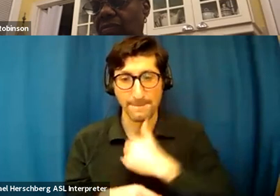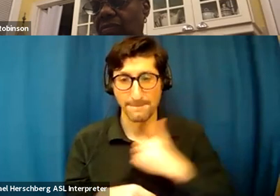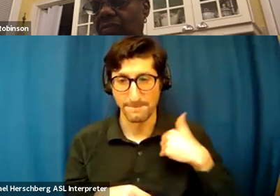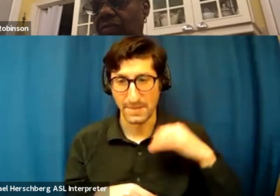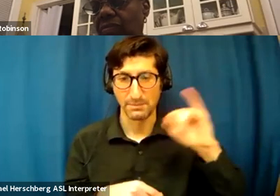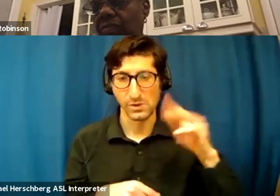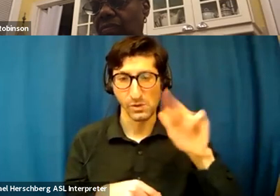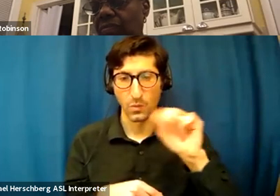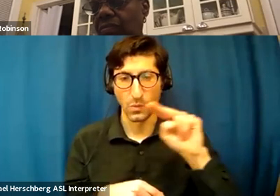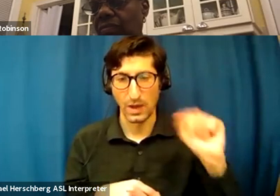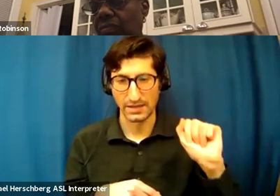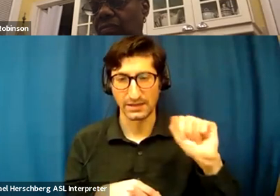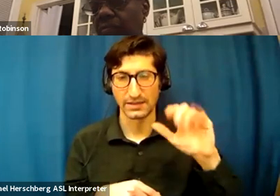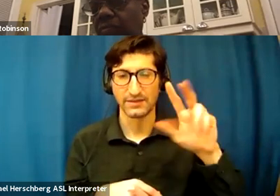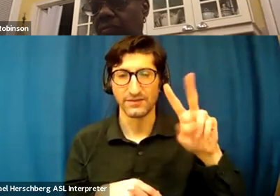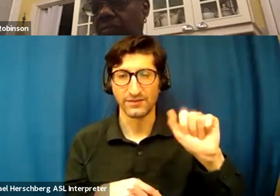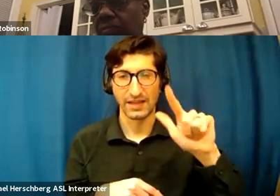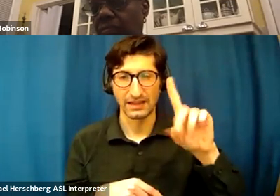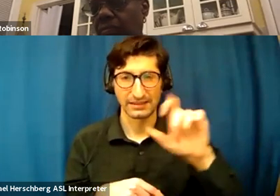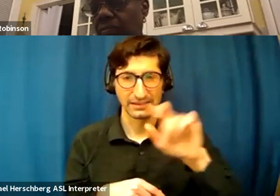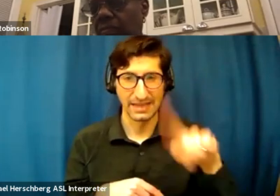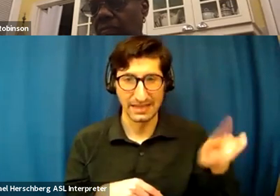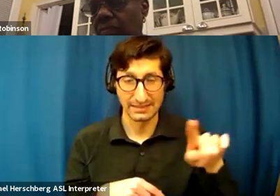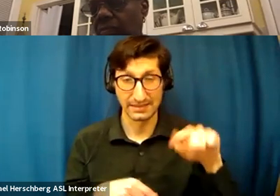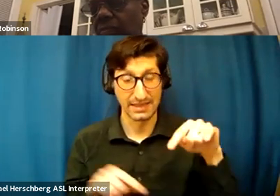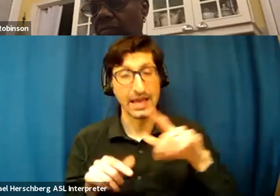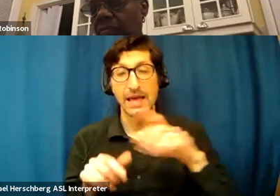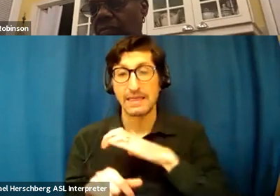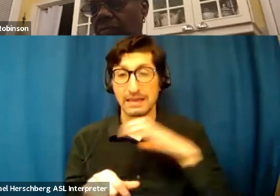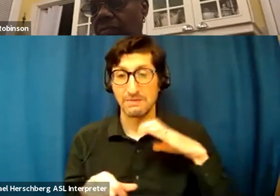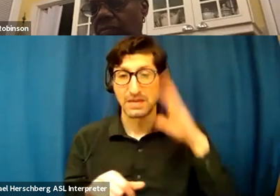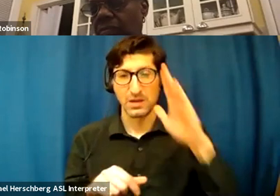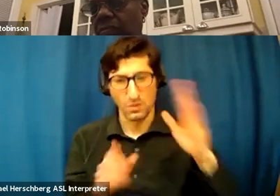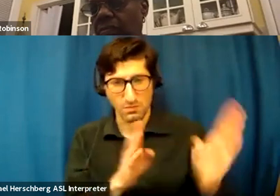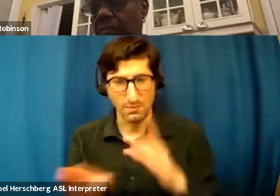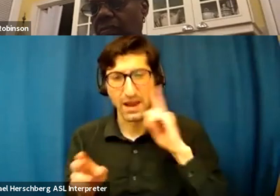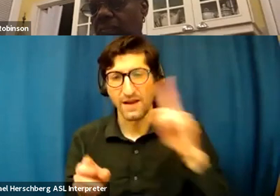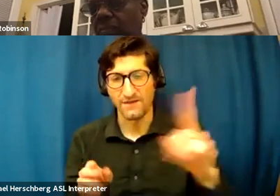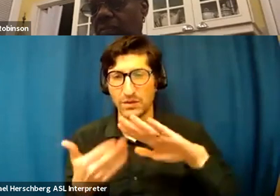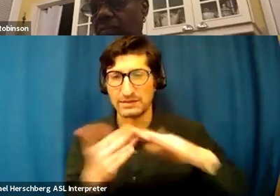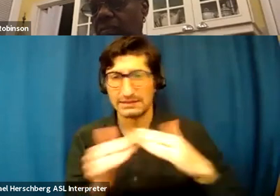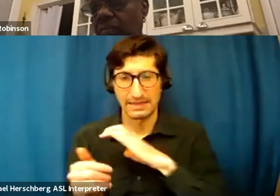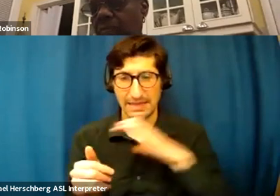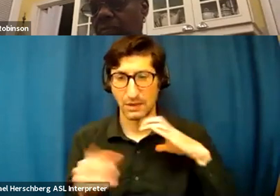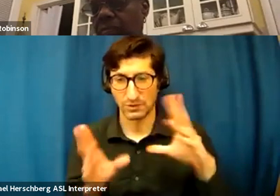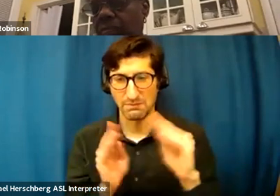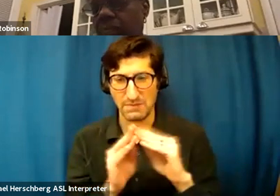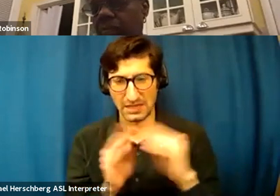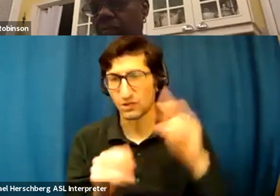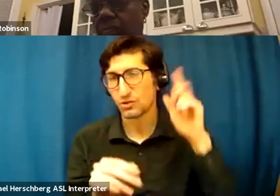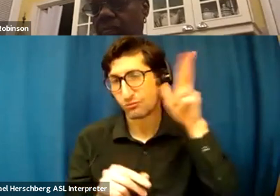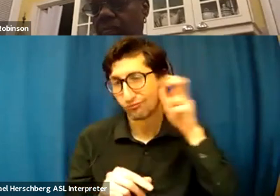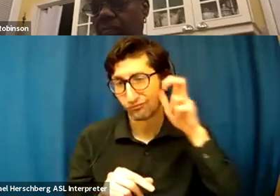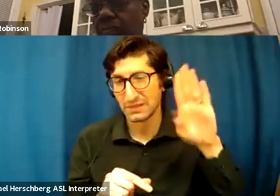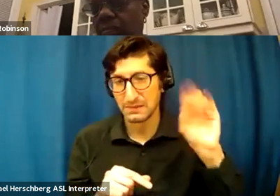Valdez. This subcommittee will begin to prepare for a city council hearing on BSAC's policy agenda, which will